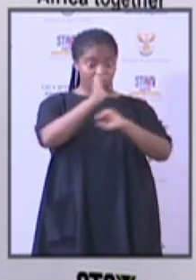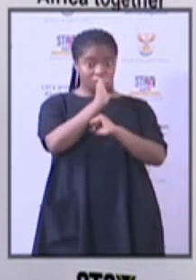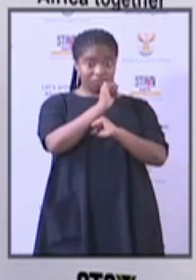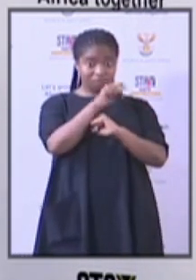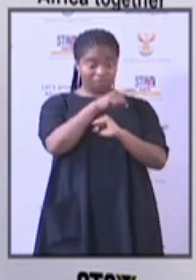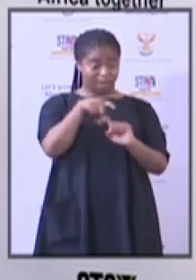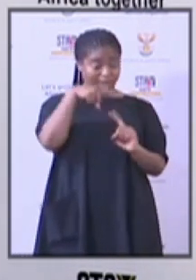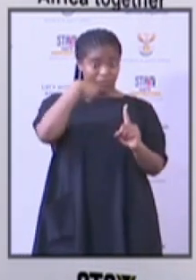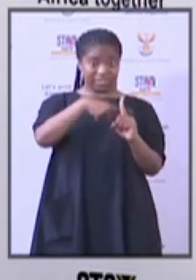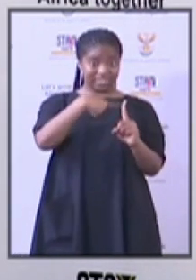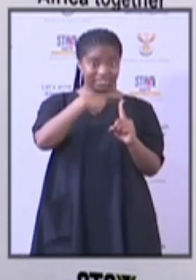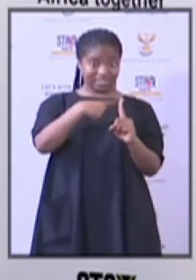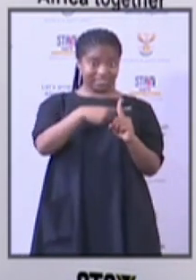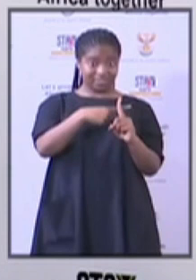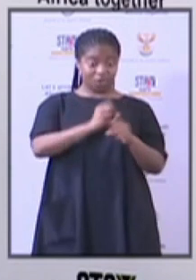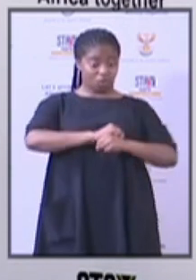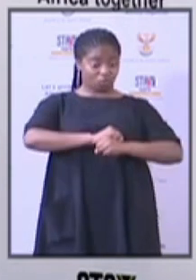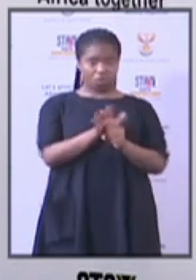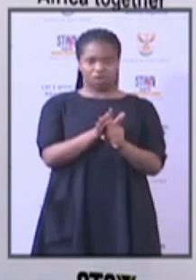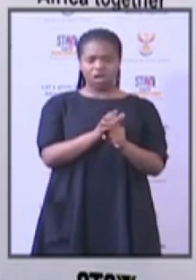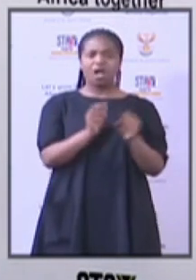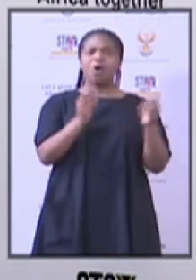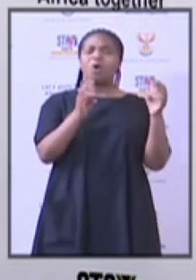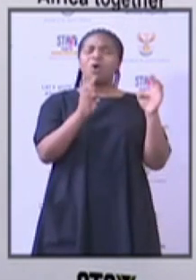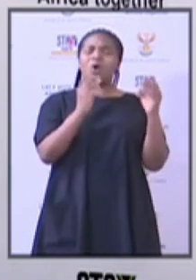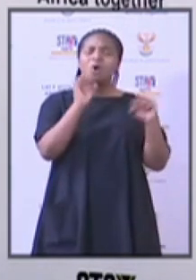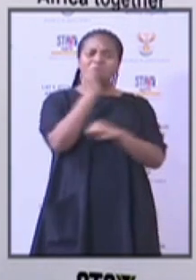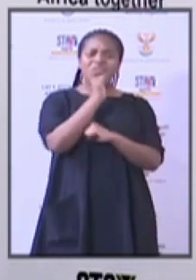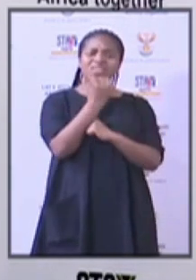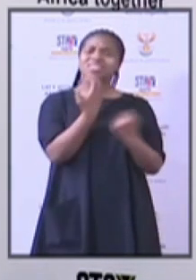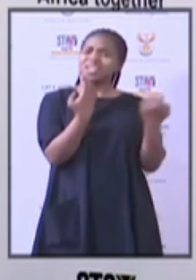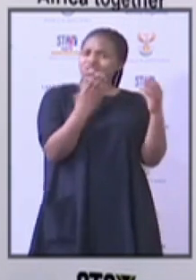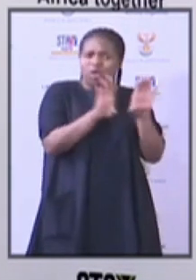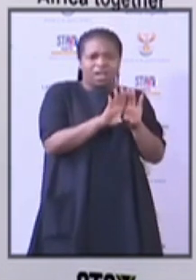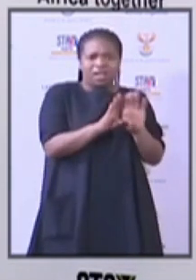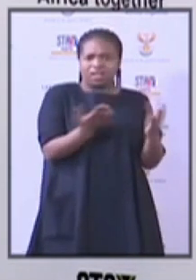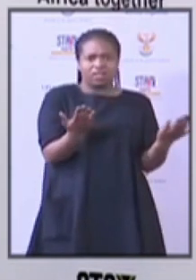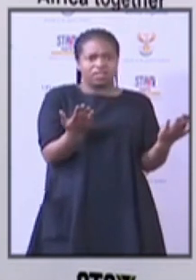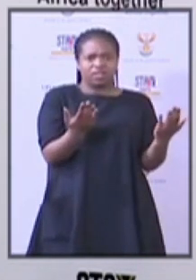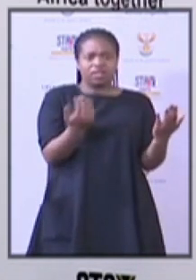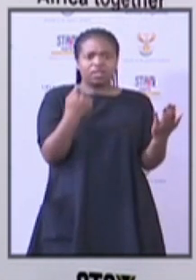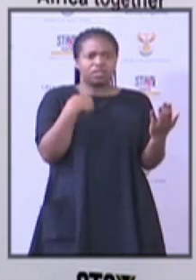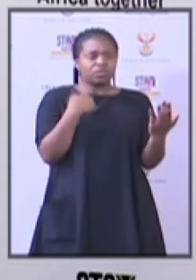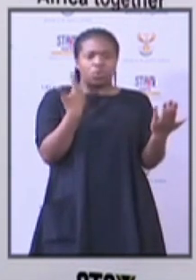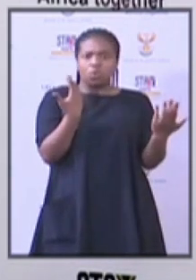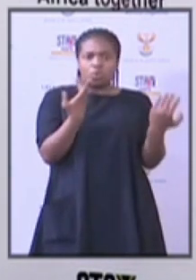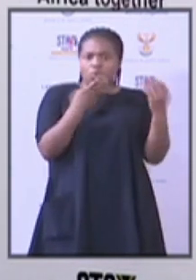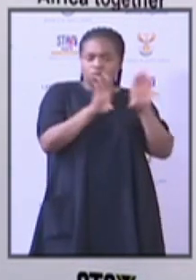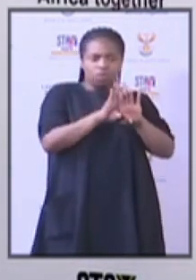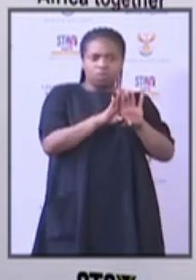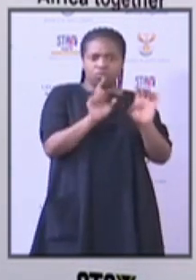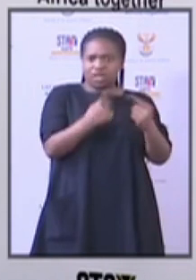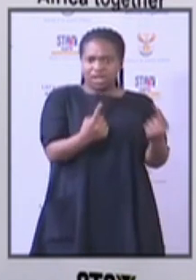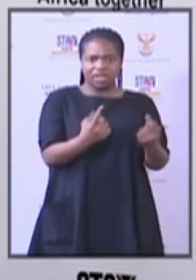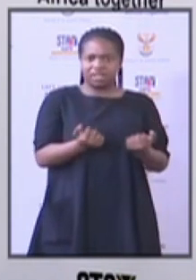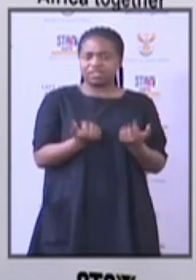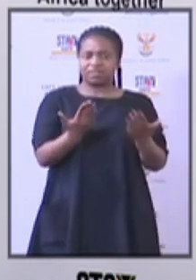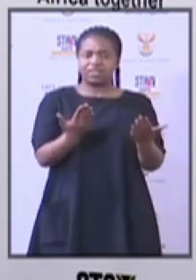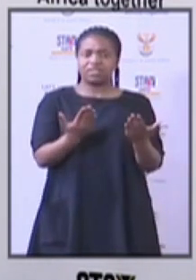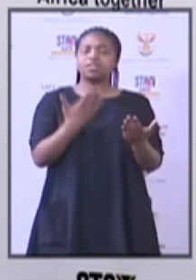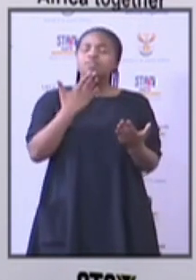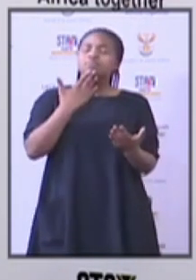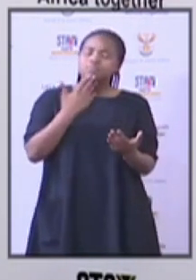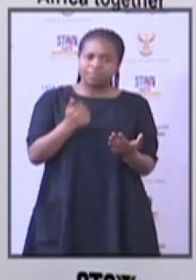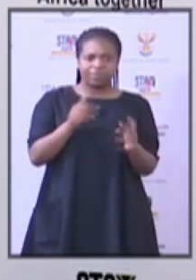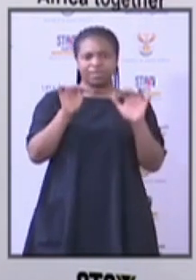a testa positive for COVID, office eo re a e tswalela, re o fetša matšatši a mane or even beke re e kwaletše re sanitizer. Batho